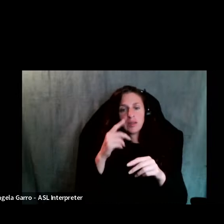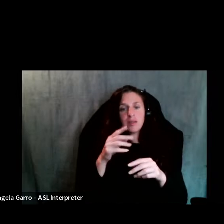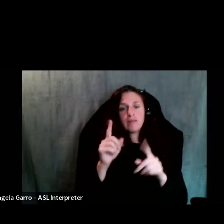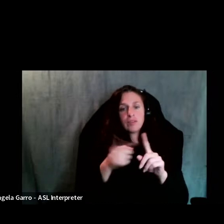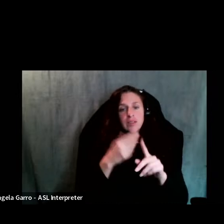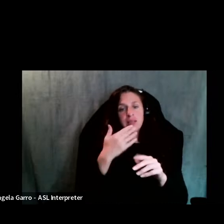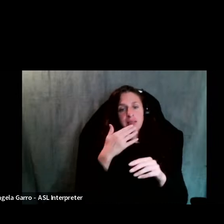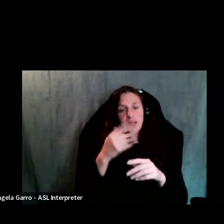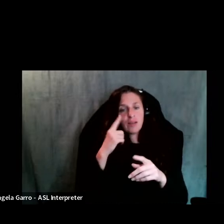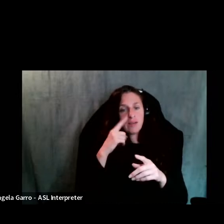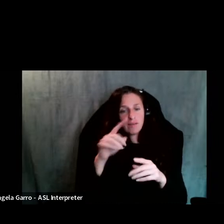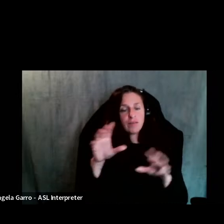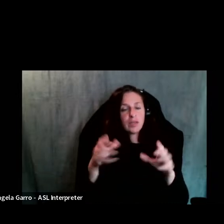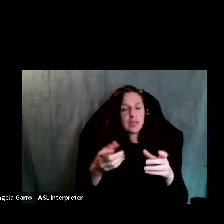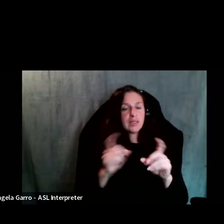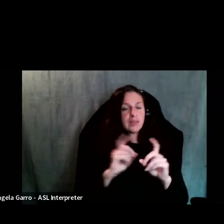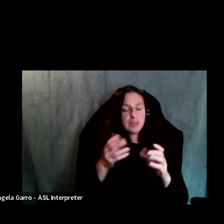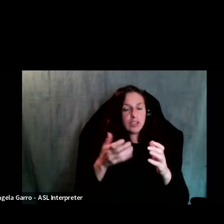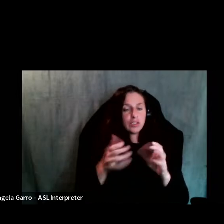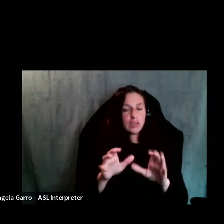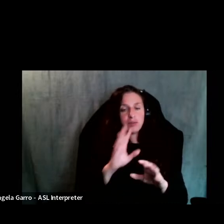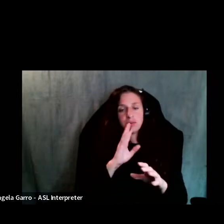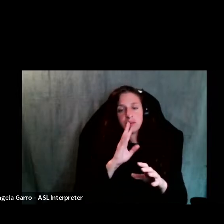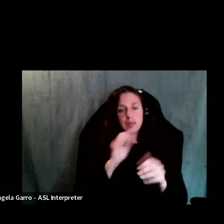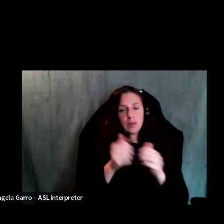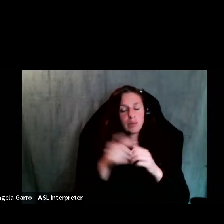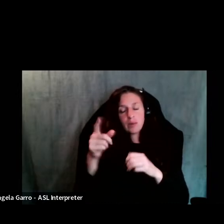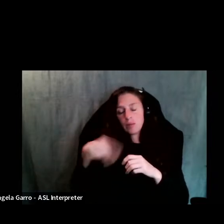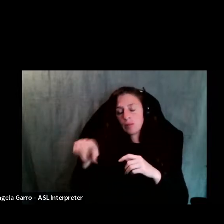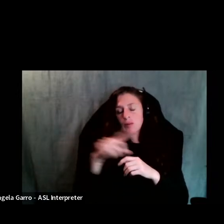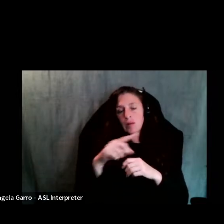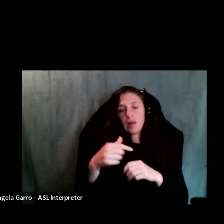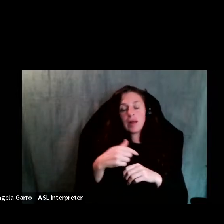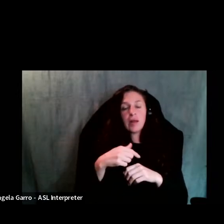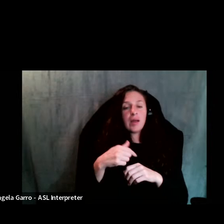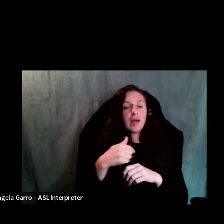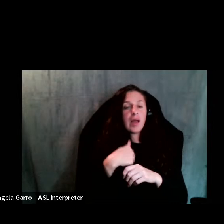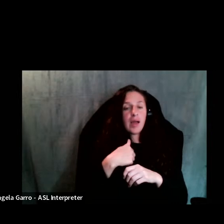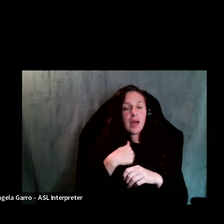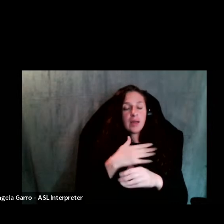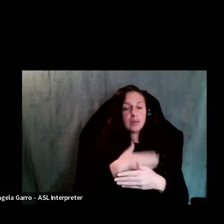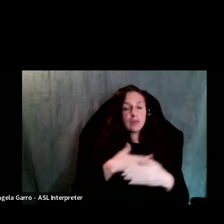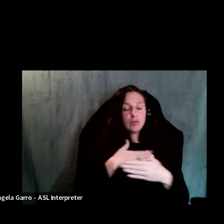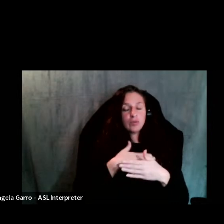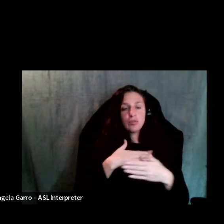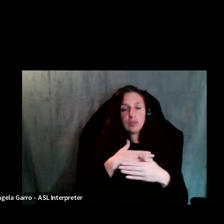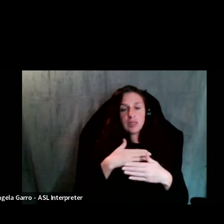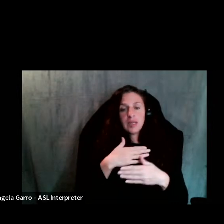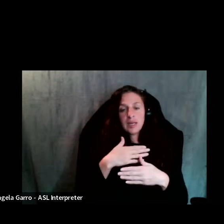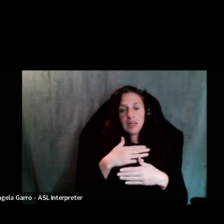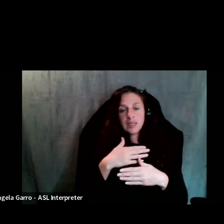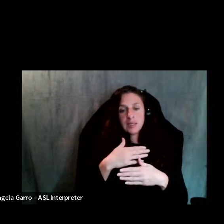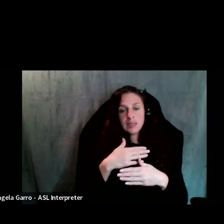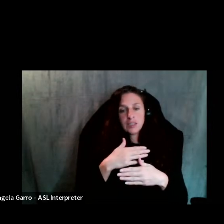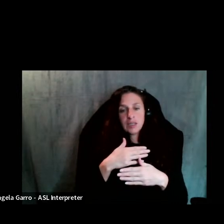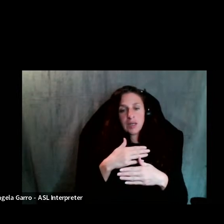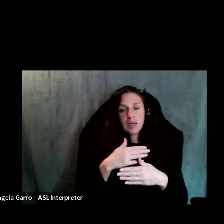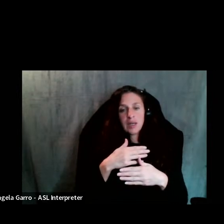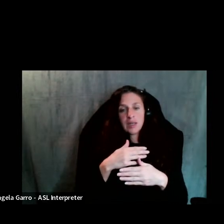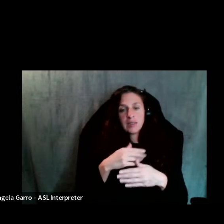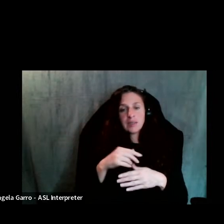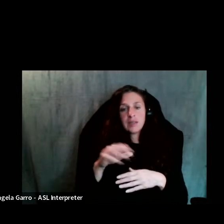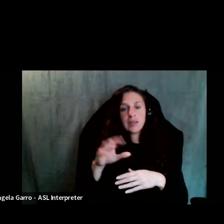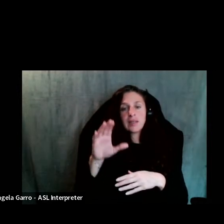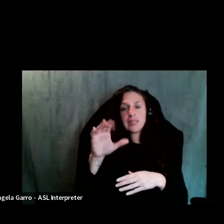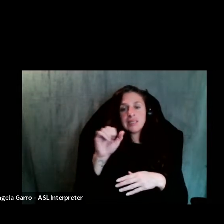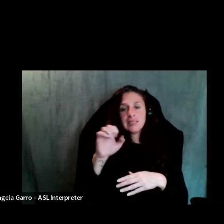much for giving a chance for me speaking with you all. I appreciate the ceasefire on the agenda that you put on,